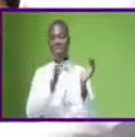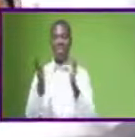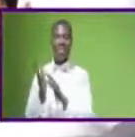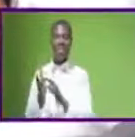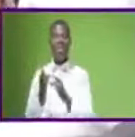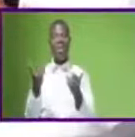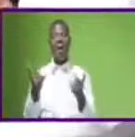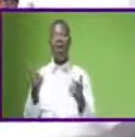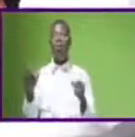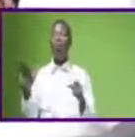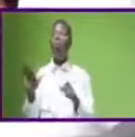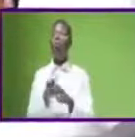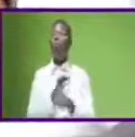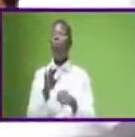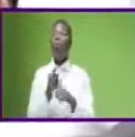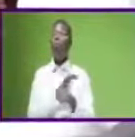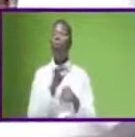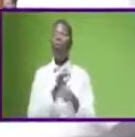yesu